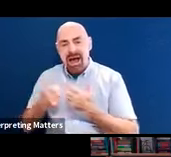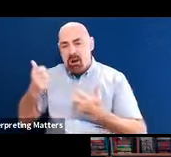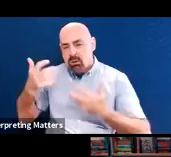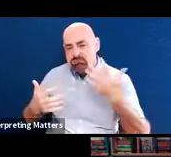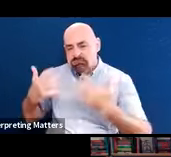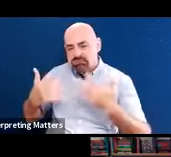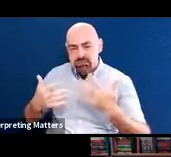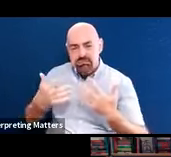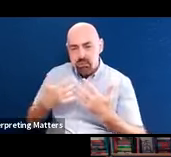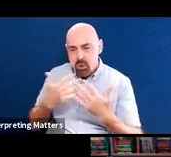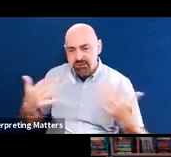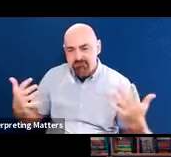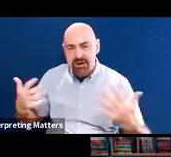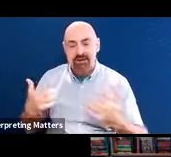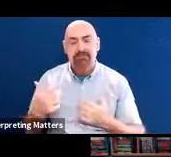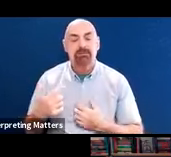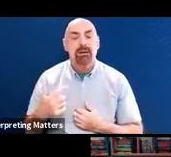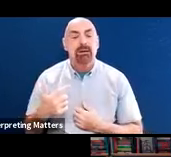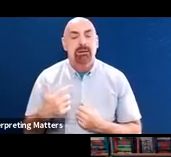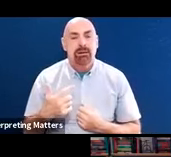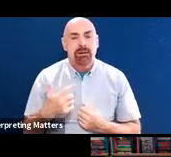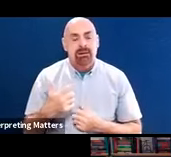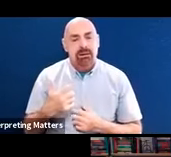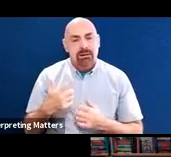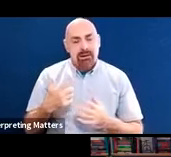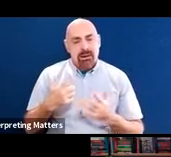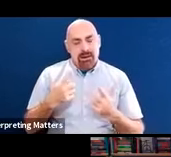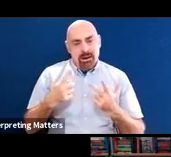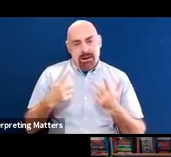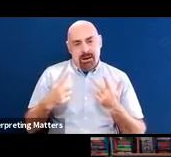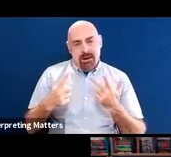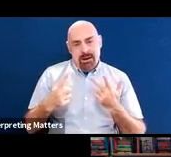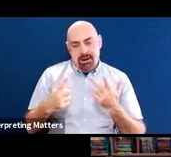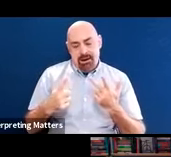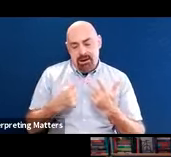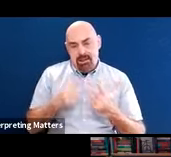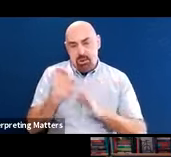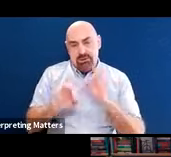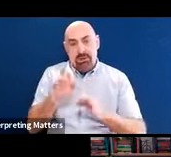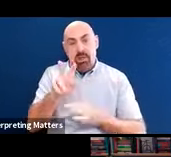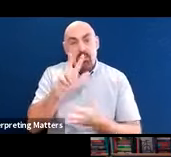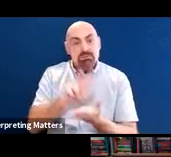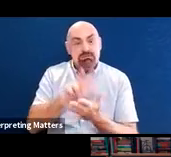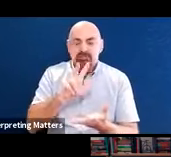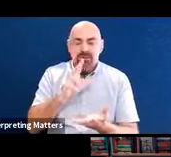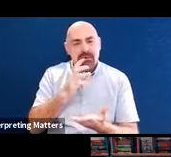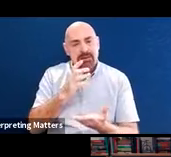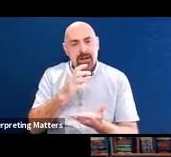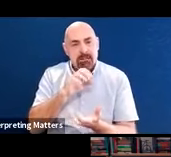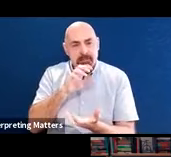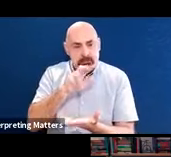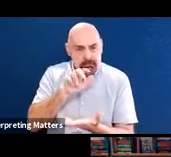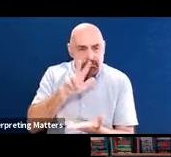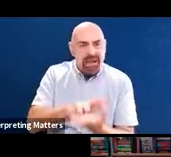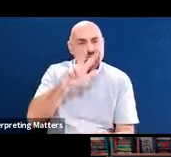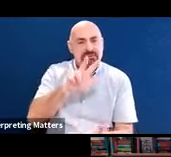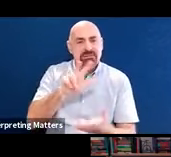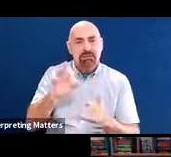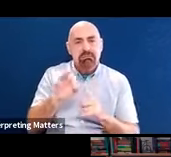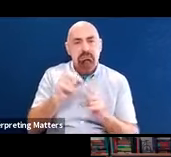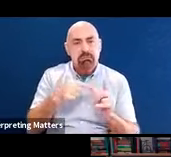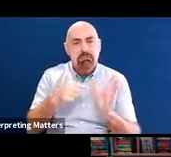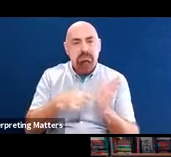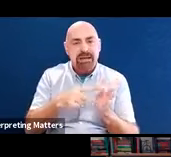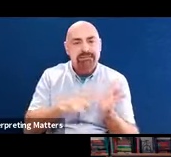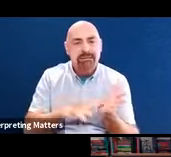second question is going a bit further, would the same patents be classified simultaneously into tacit and codified categories?